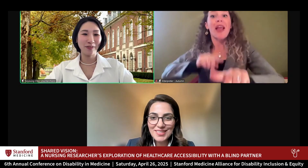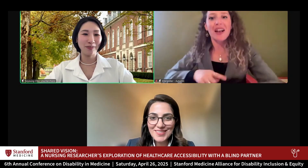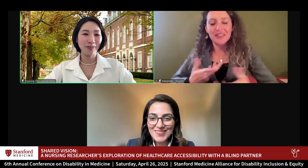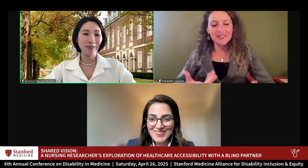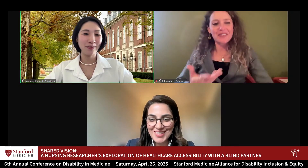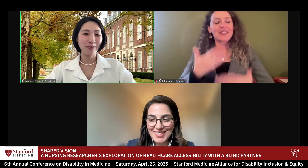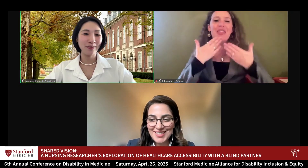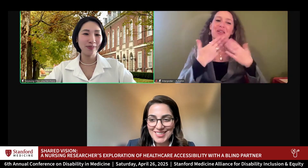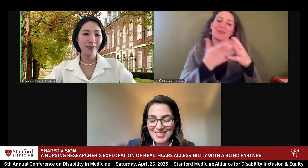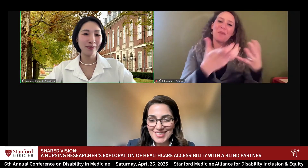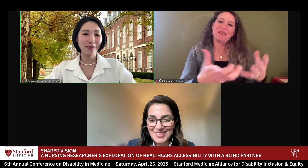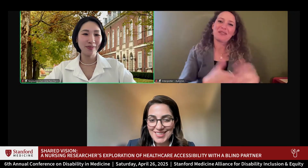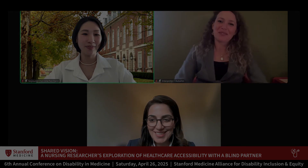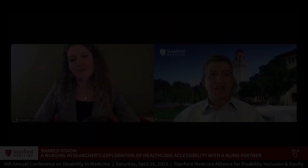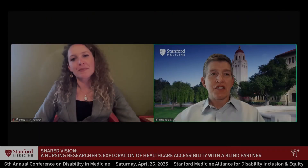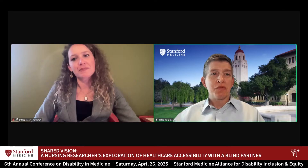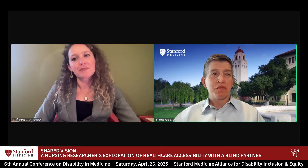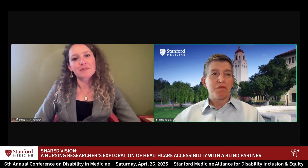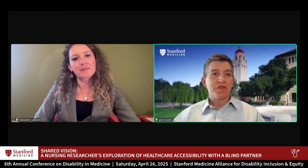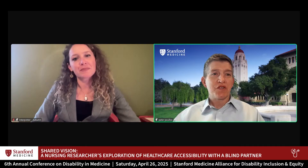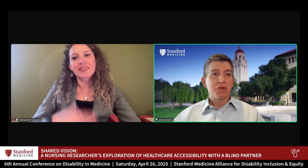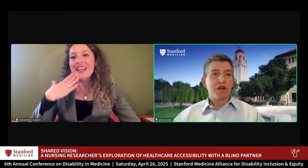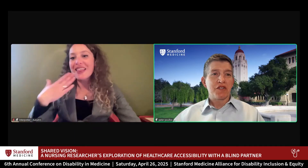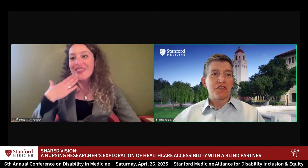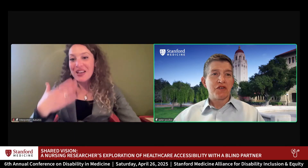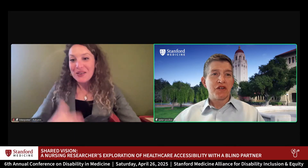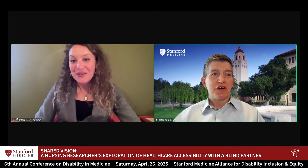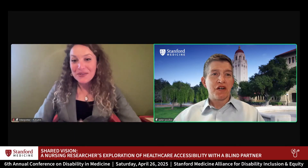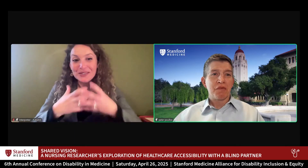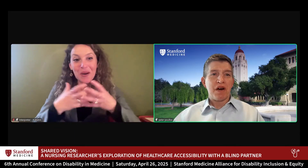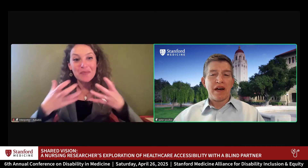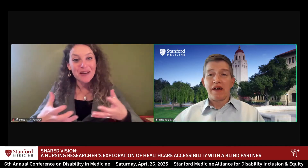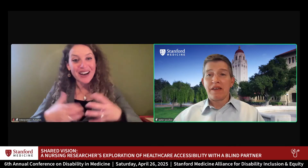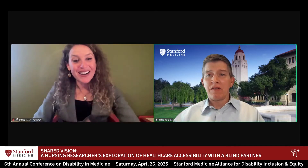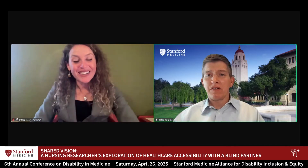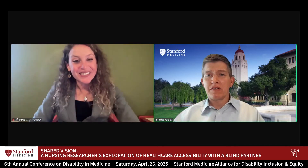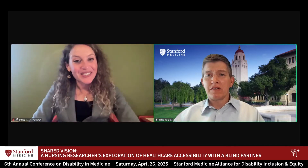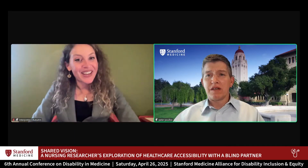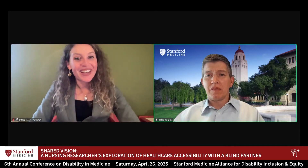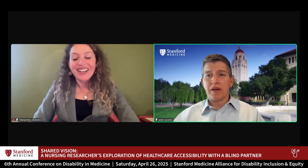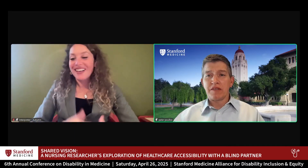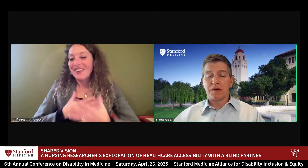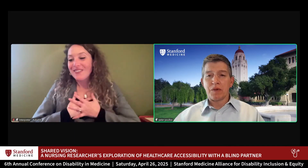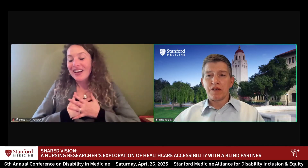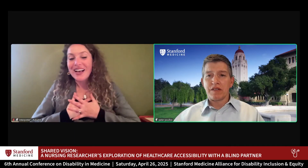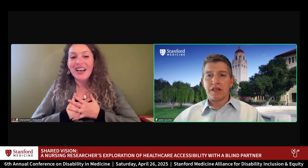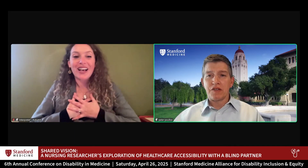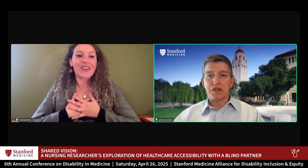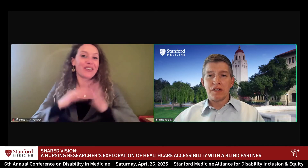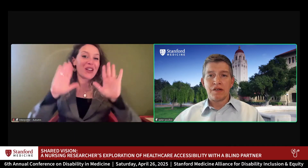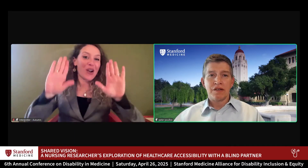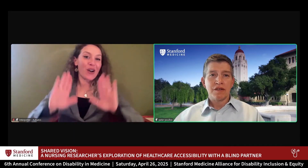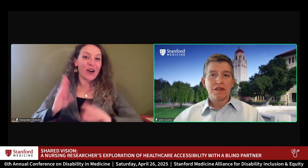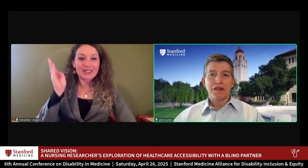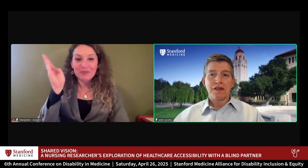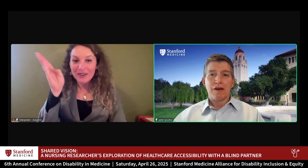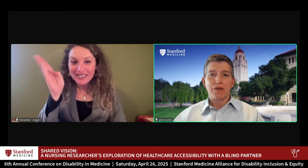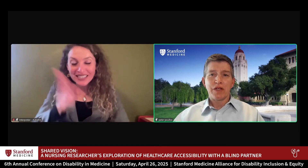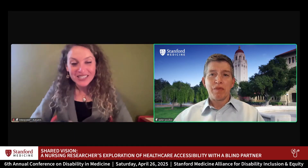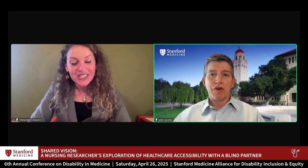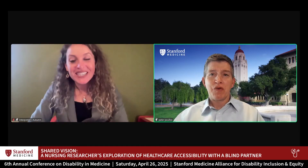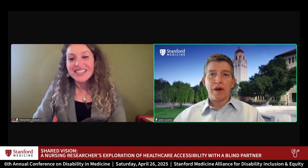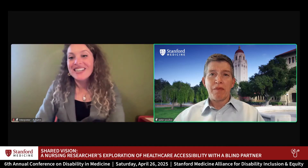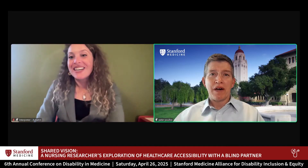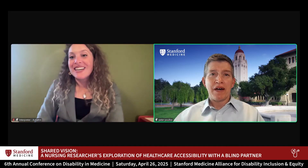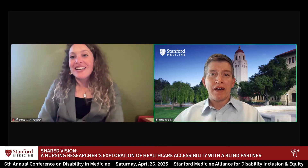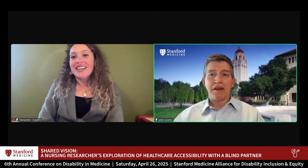you. Thanks. Thank you so much, So Young and Maya. That was an amazing presentation. I